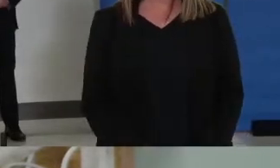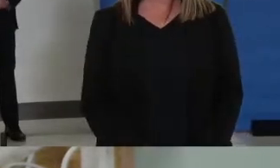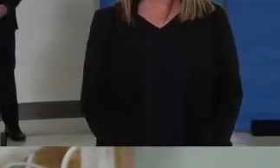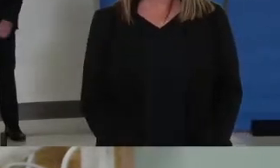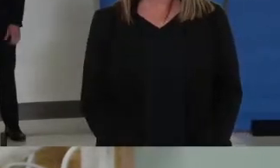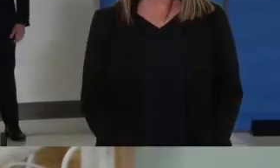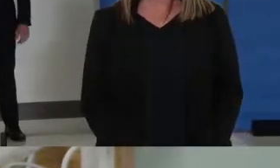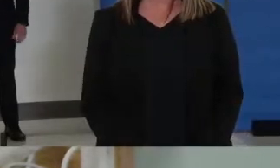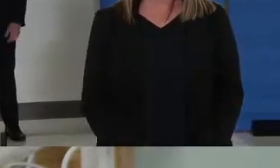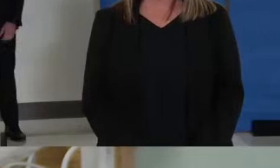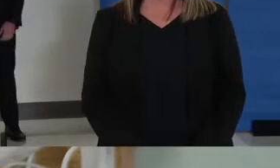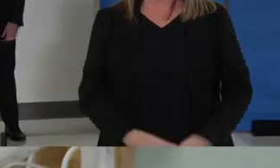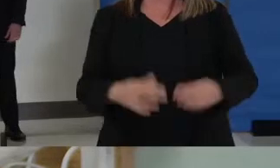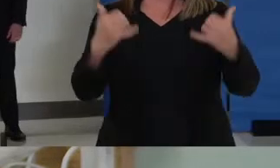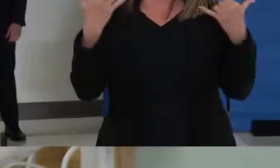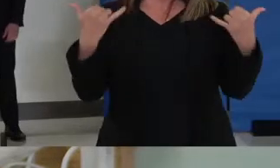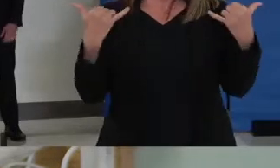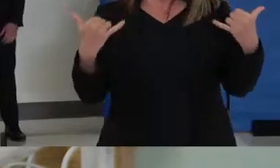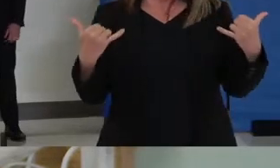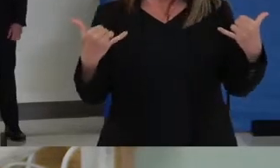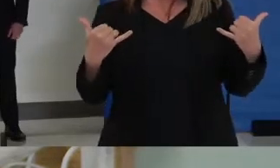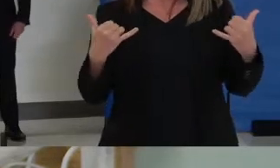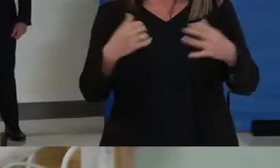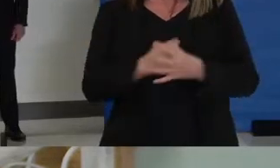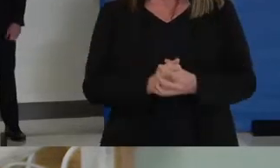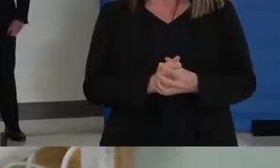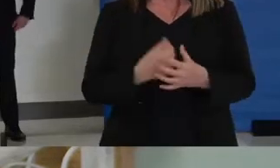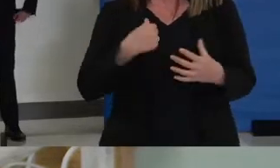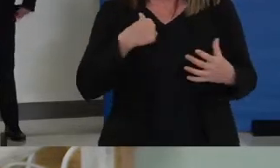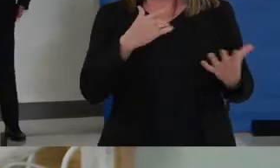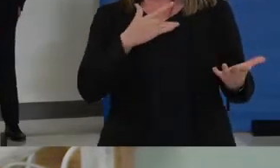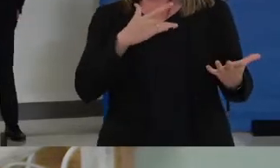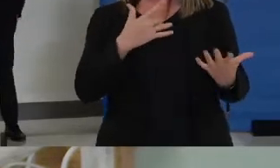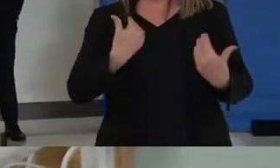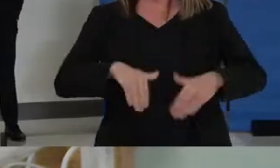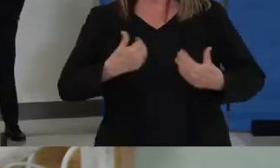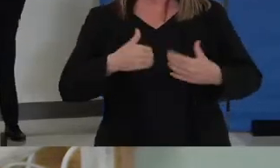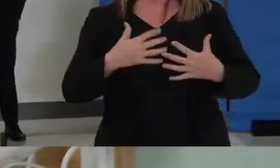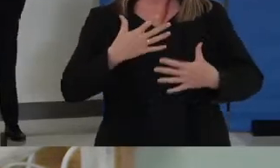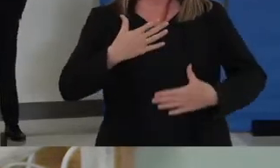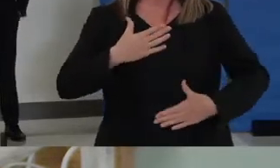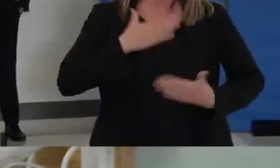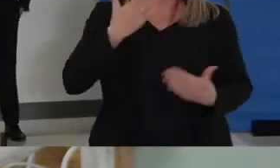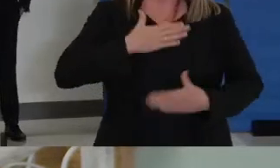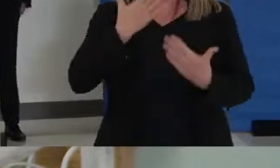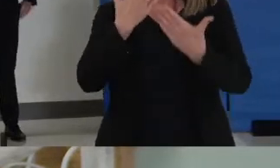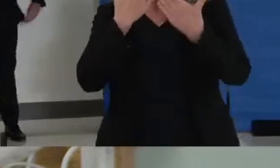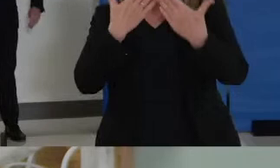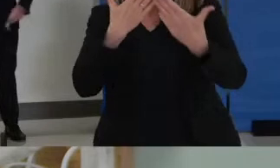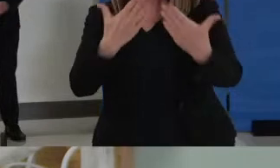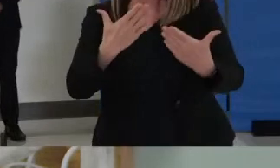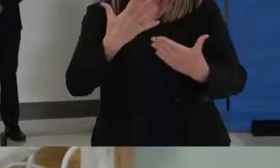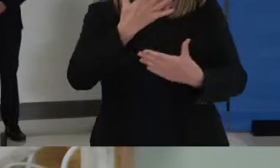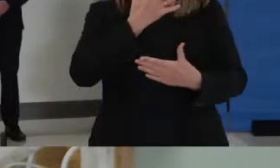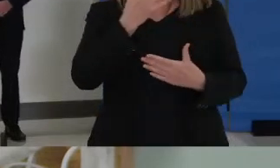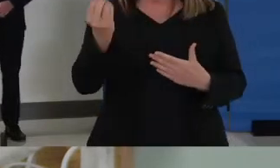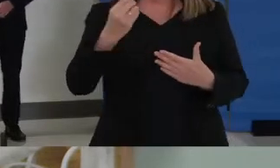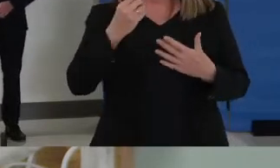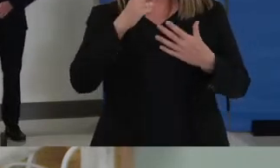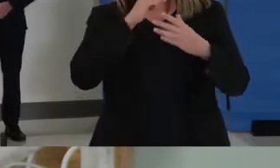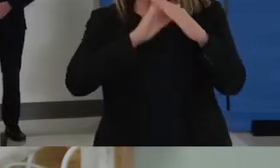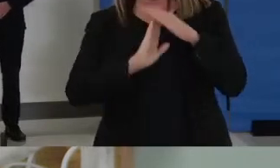Really, today is a day where I just feel a great deal of joy, gratitude, and